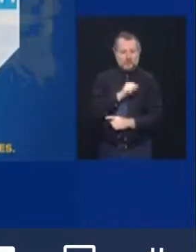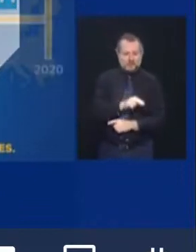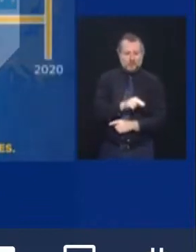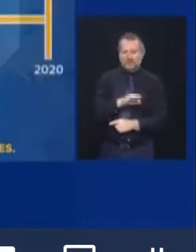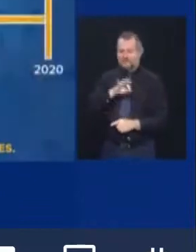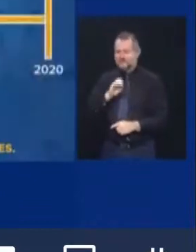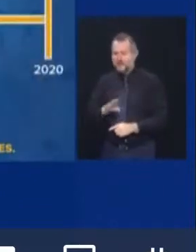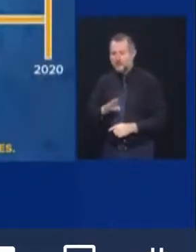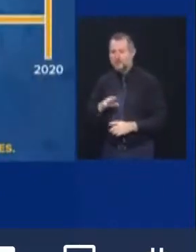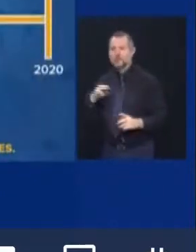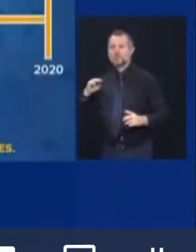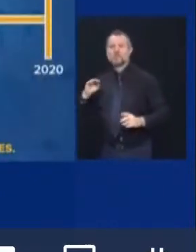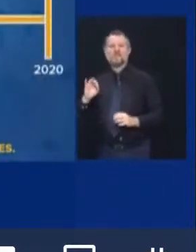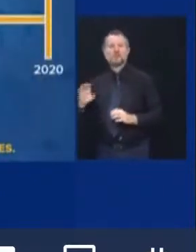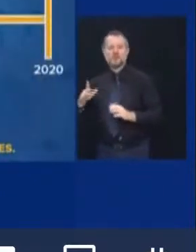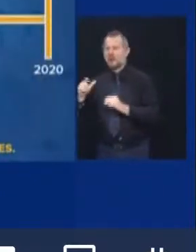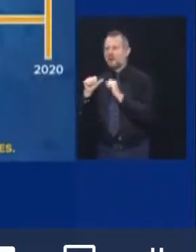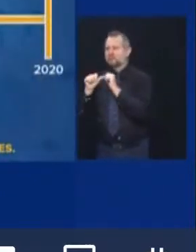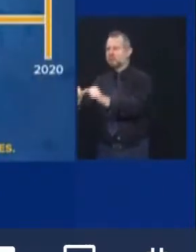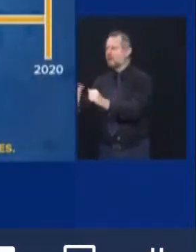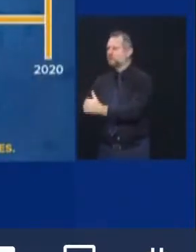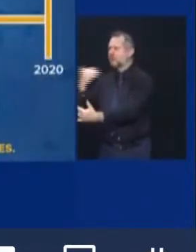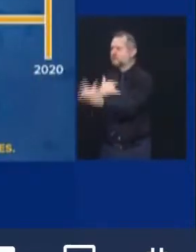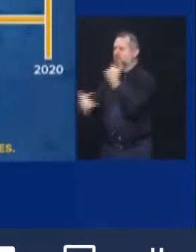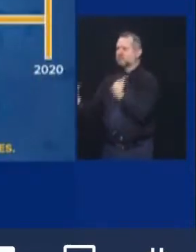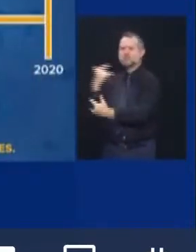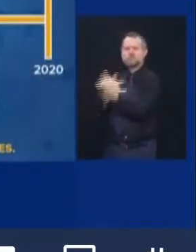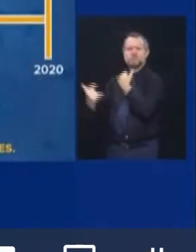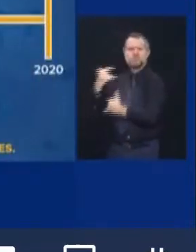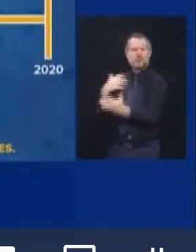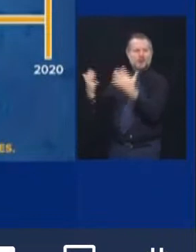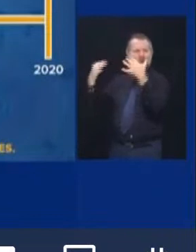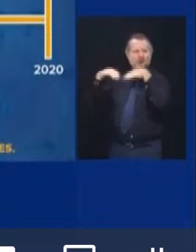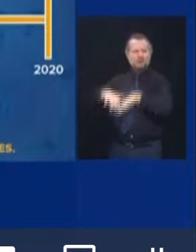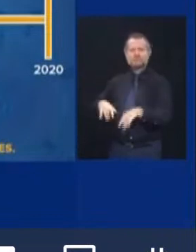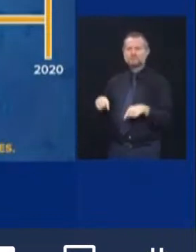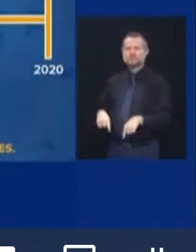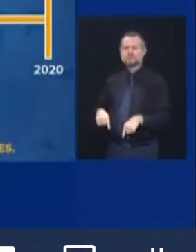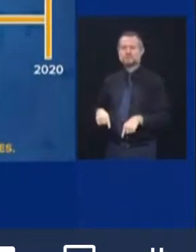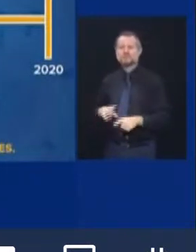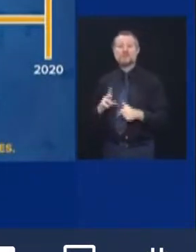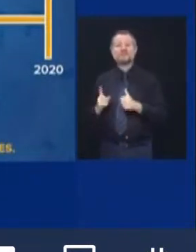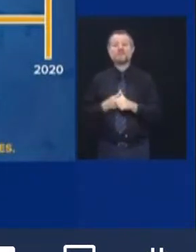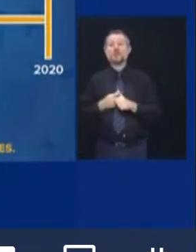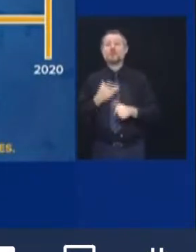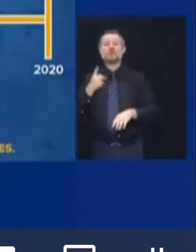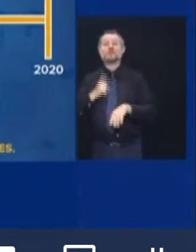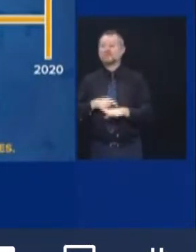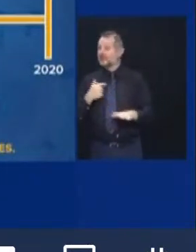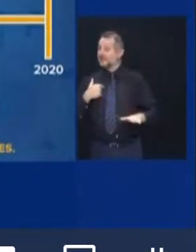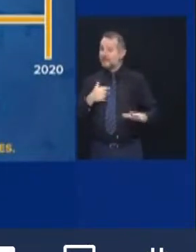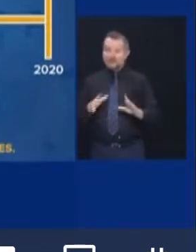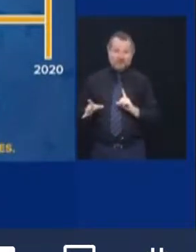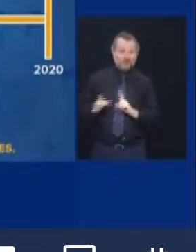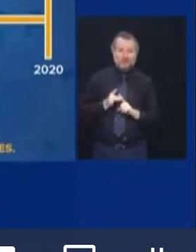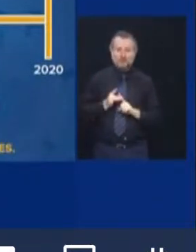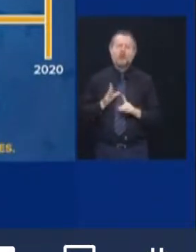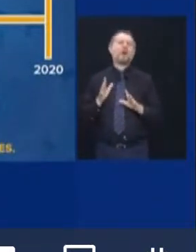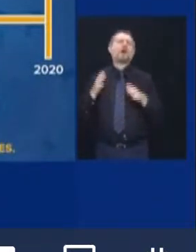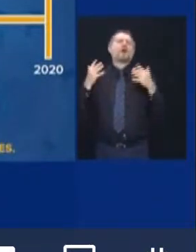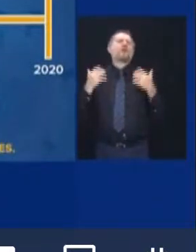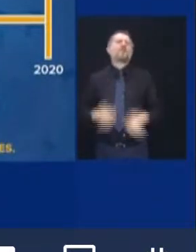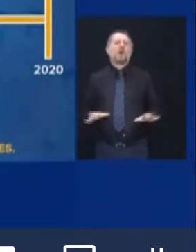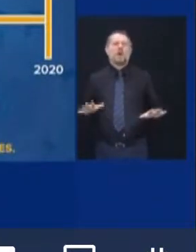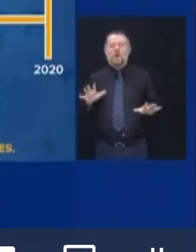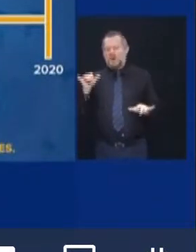and we never knew it. And that's why when we had that first case, it just exploded because it had been coming for